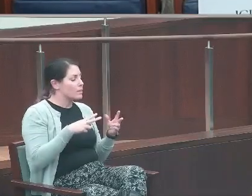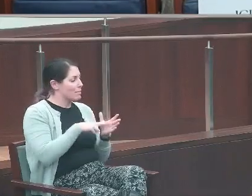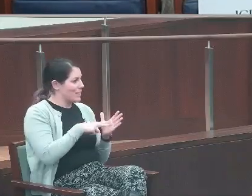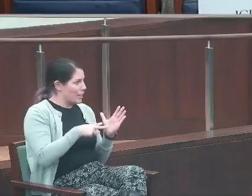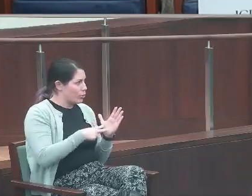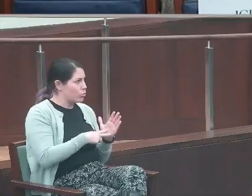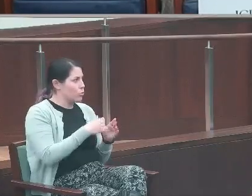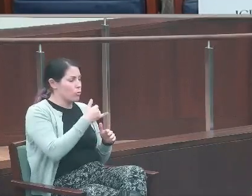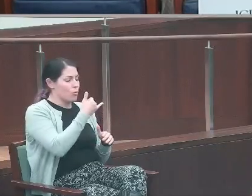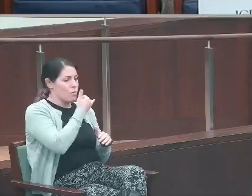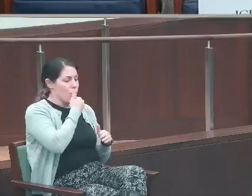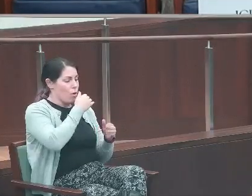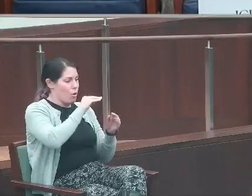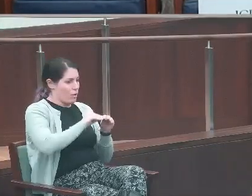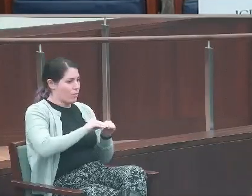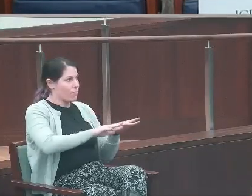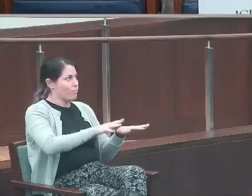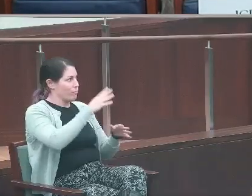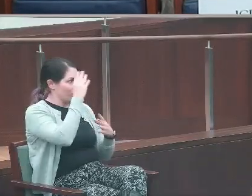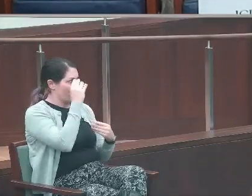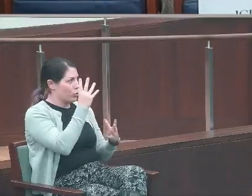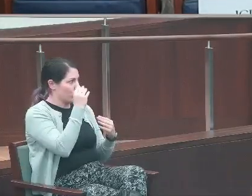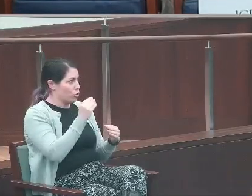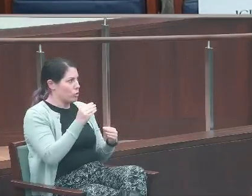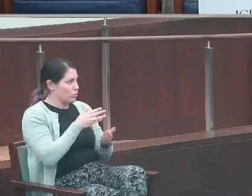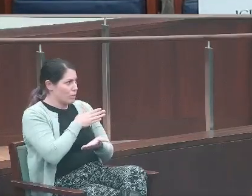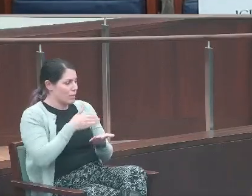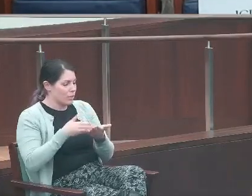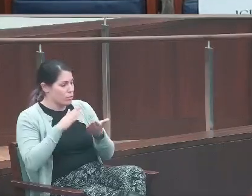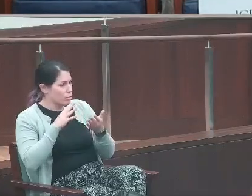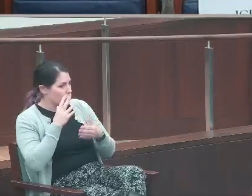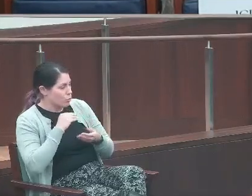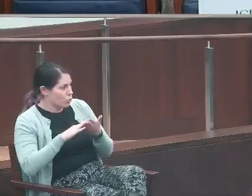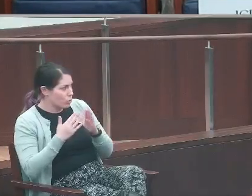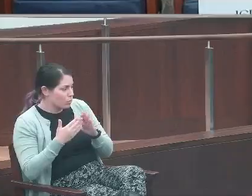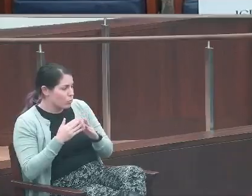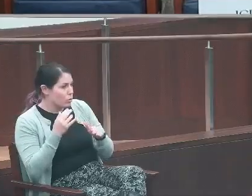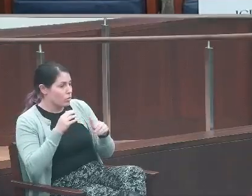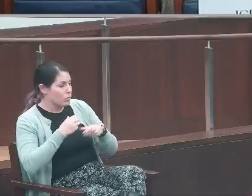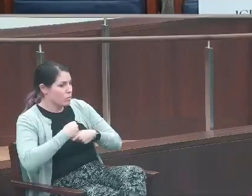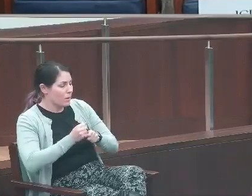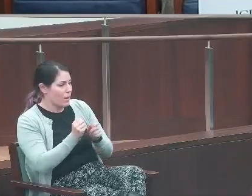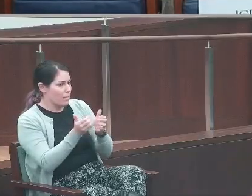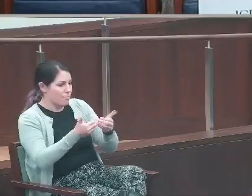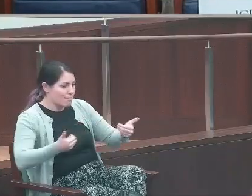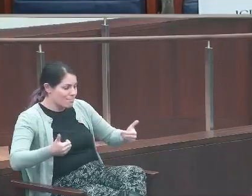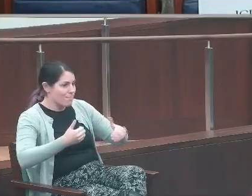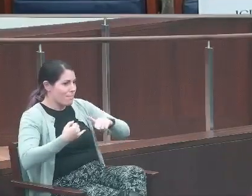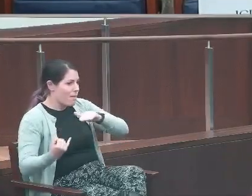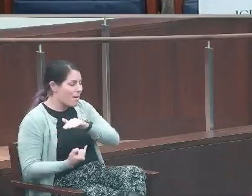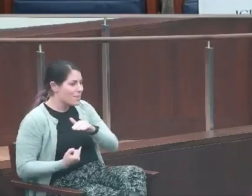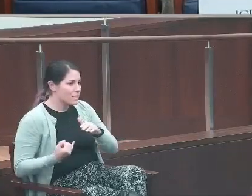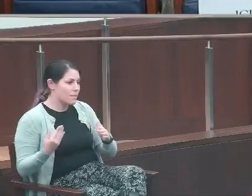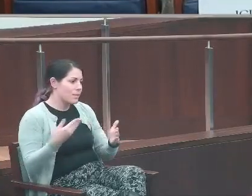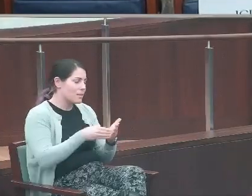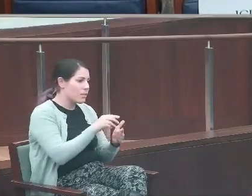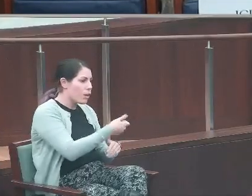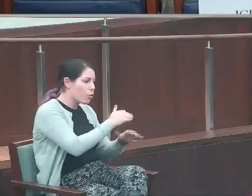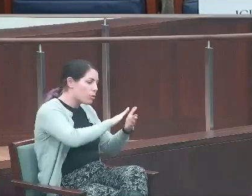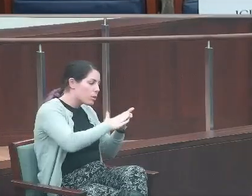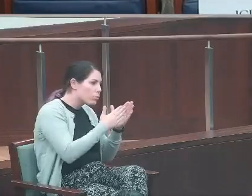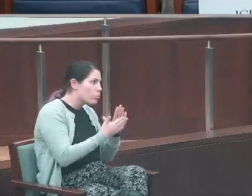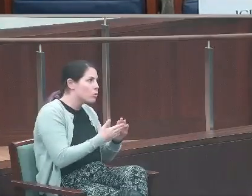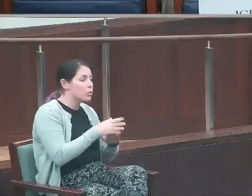at riling us up, aimed at making the Jewish community feel isolated and alone, aimed at pitting us against others, and ultimately aimed